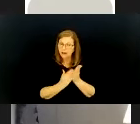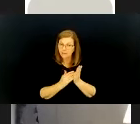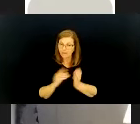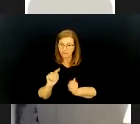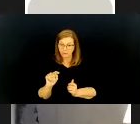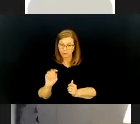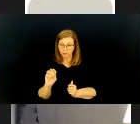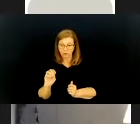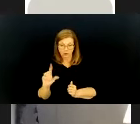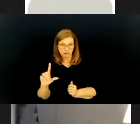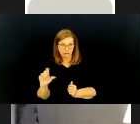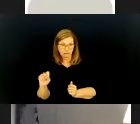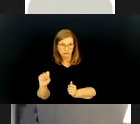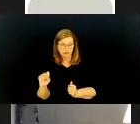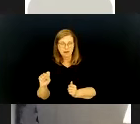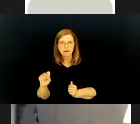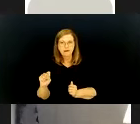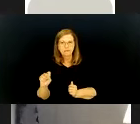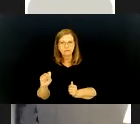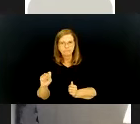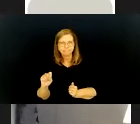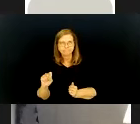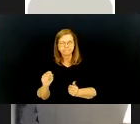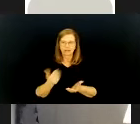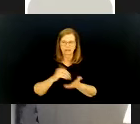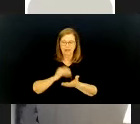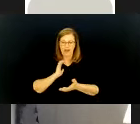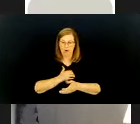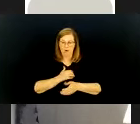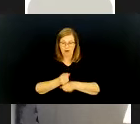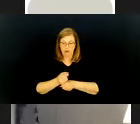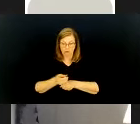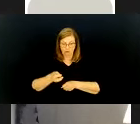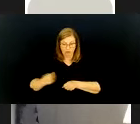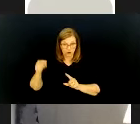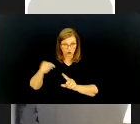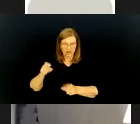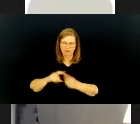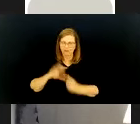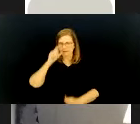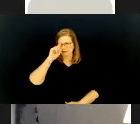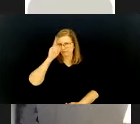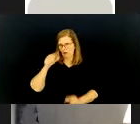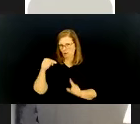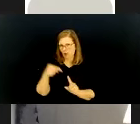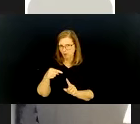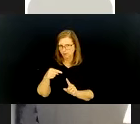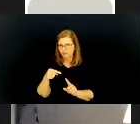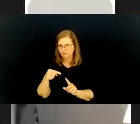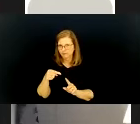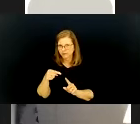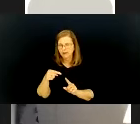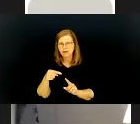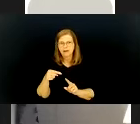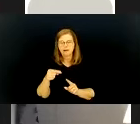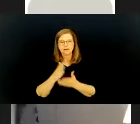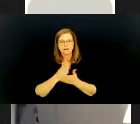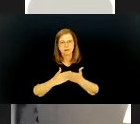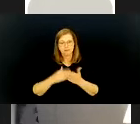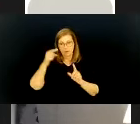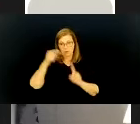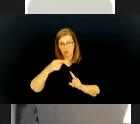that you know, again, our annual transition goals have to be SMART goals, as Mallory mentioned. And some of the goals that